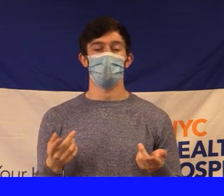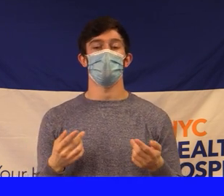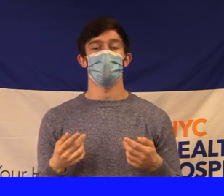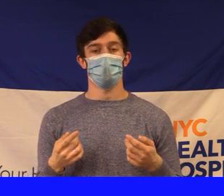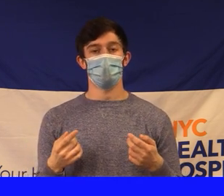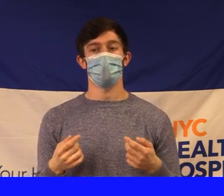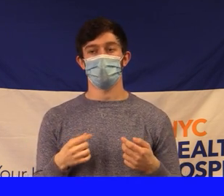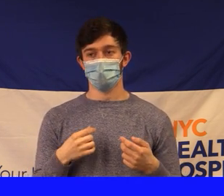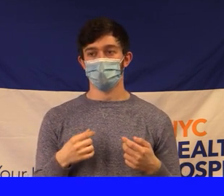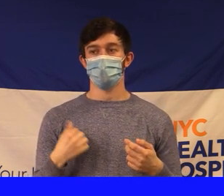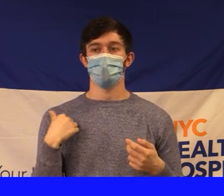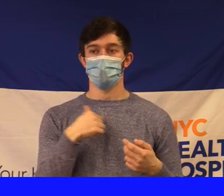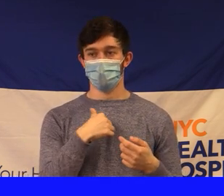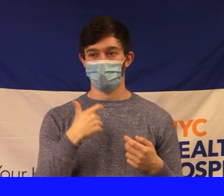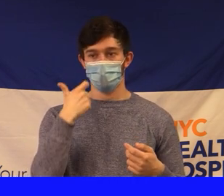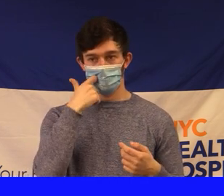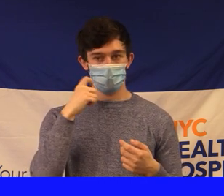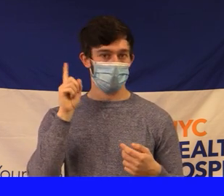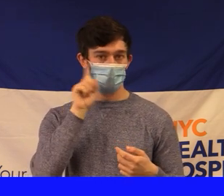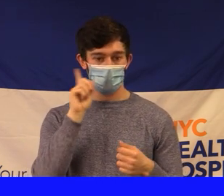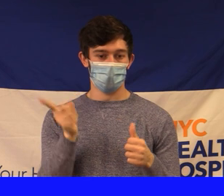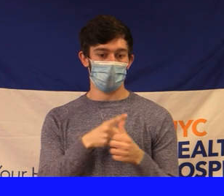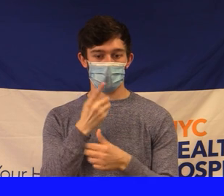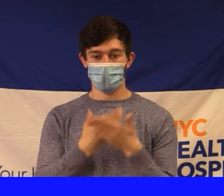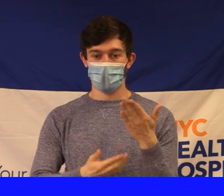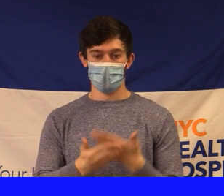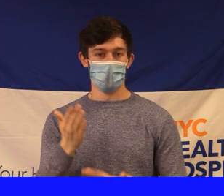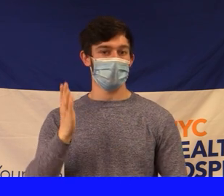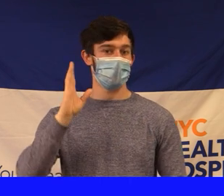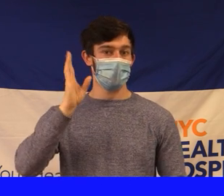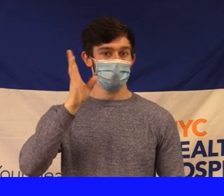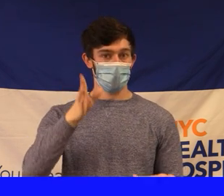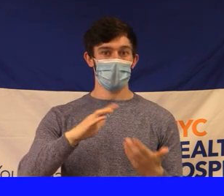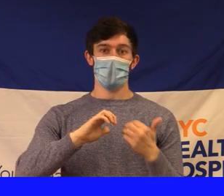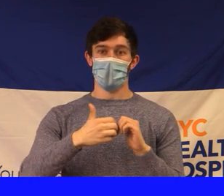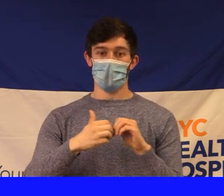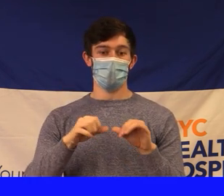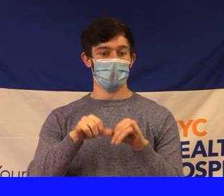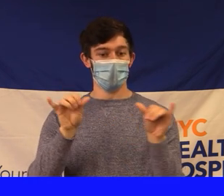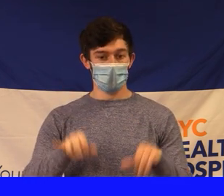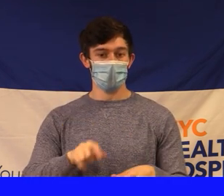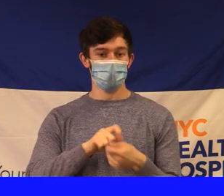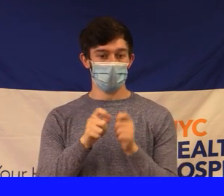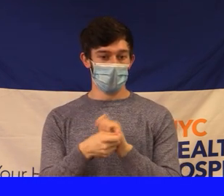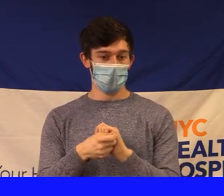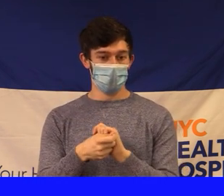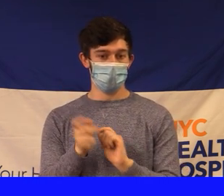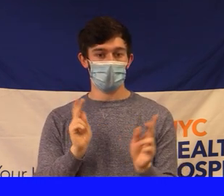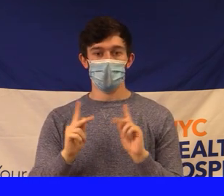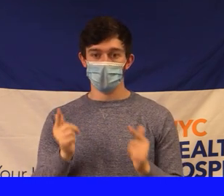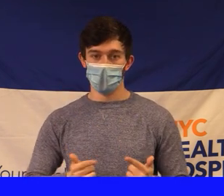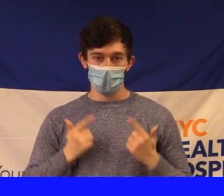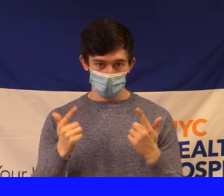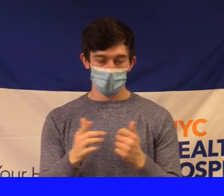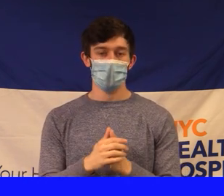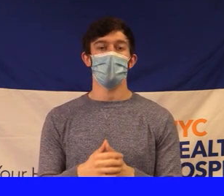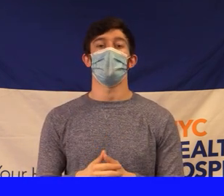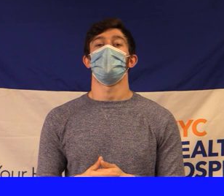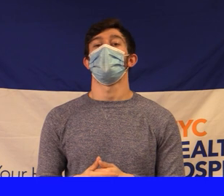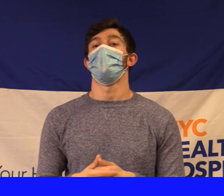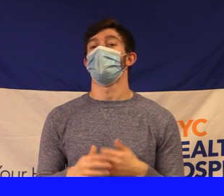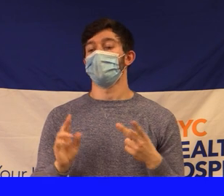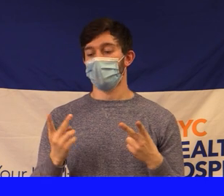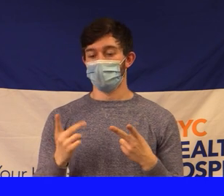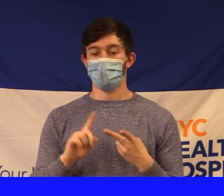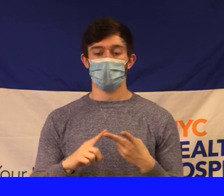you know, we just heard firsthand testimonials to how important the system change was, number one. Number two, I don't think